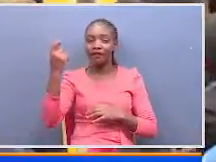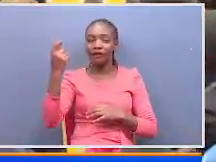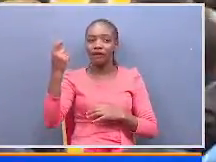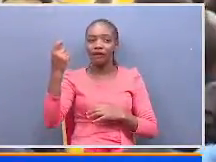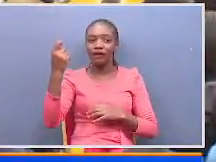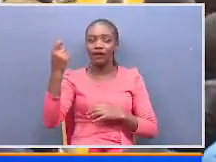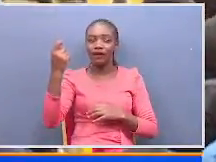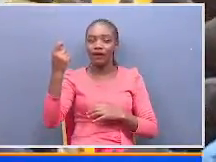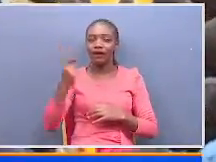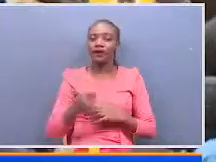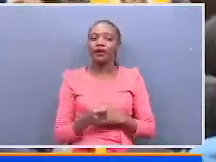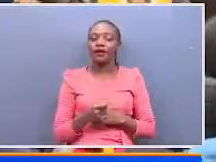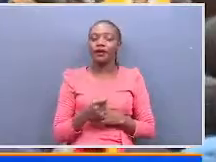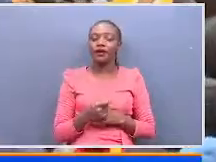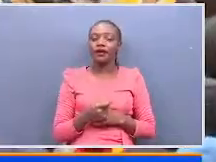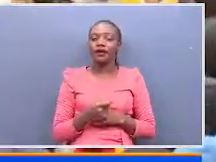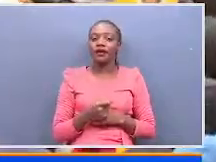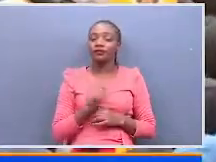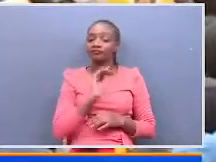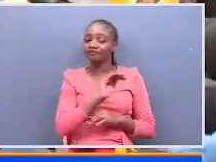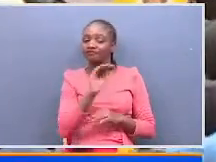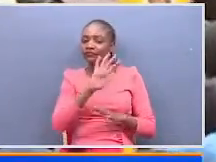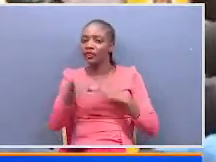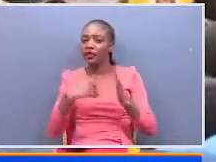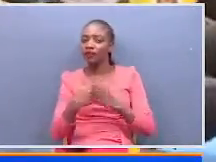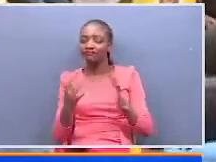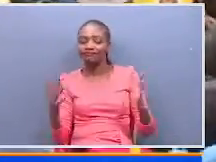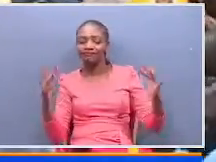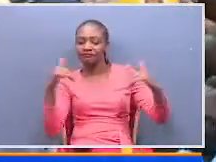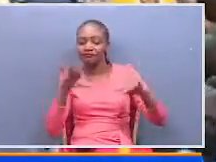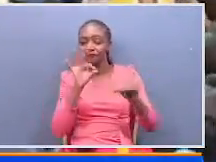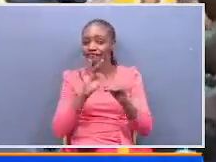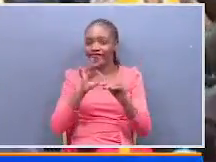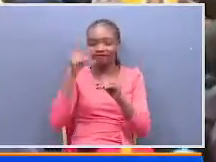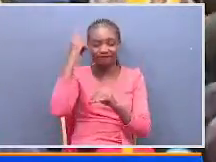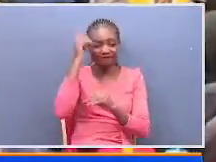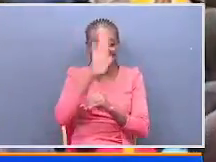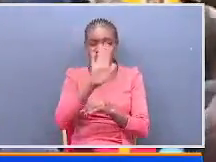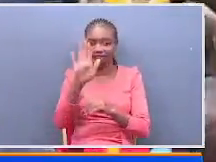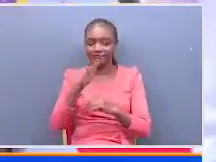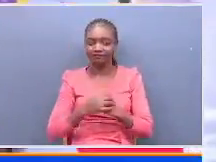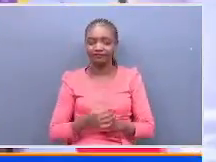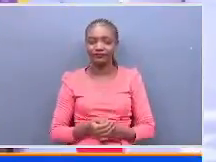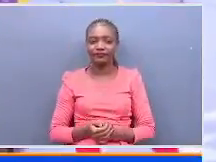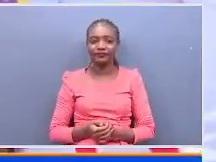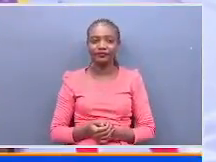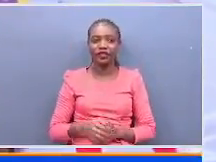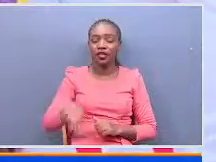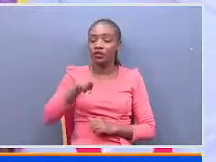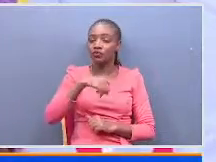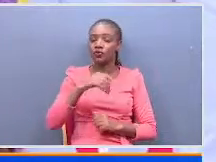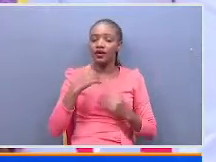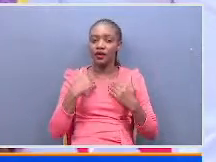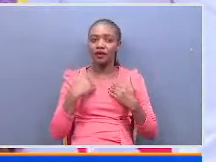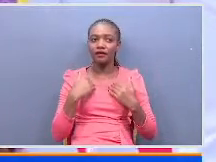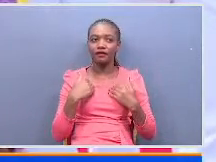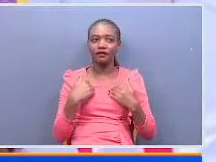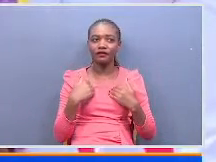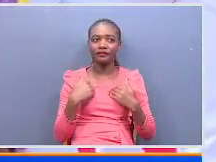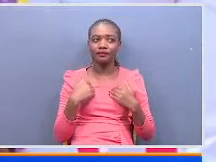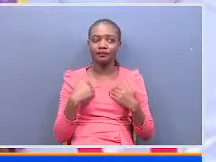where he called on Kenyans to turn up in large numbers on Tuesday and discover the power of their vote. We have overcome